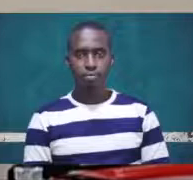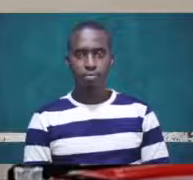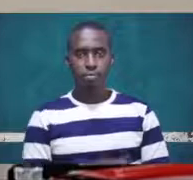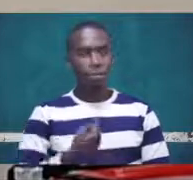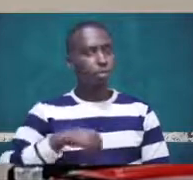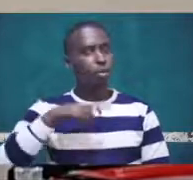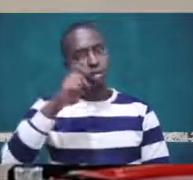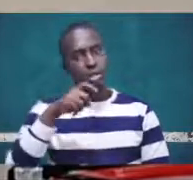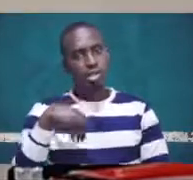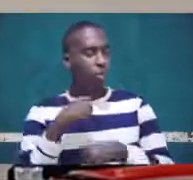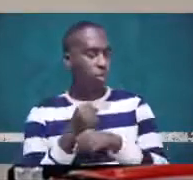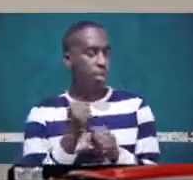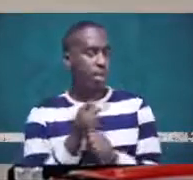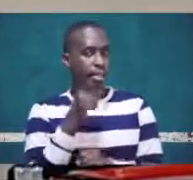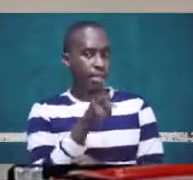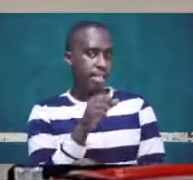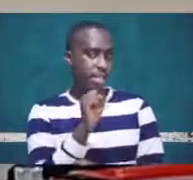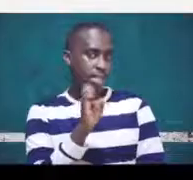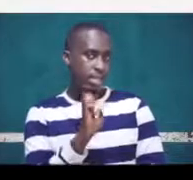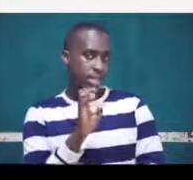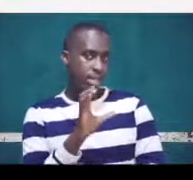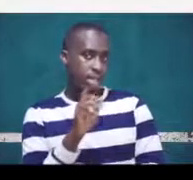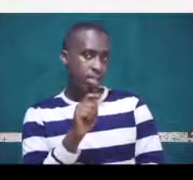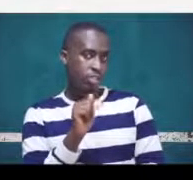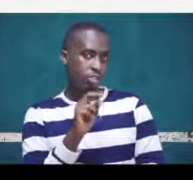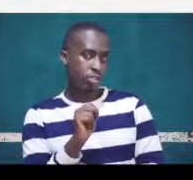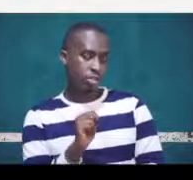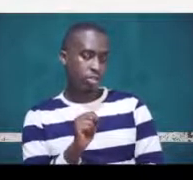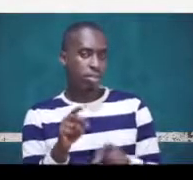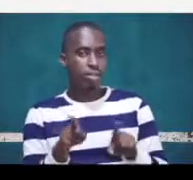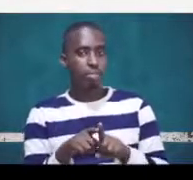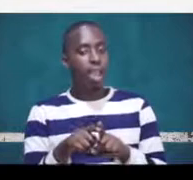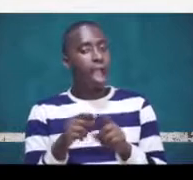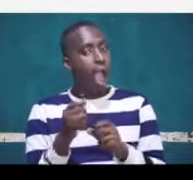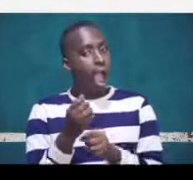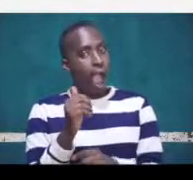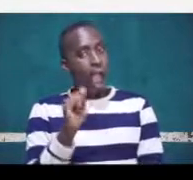we need to make this section of the DNA as the gene, the cistron, active.